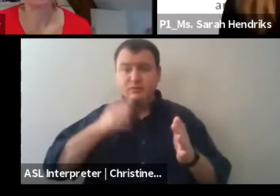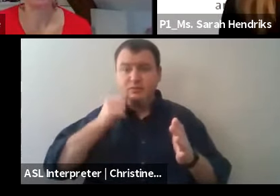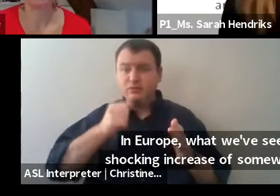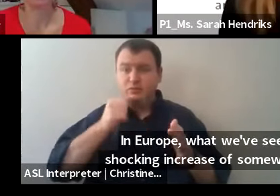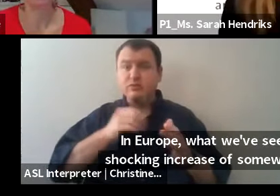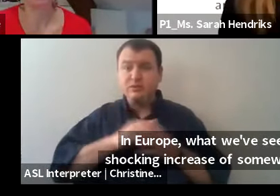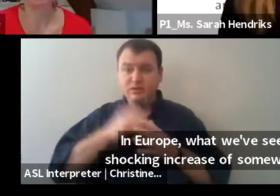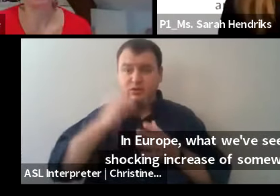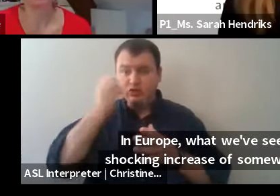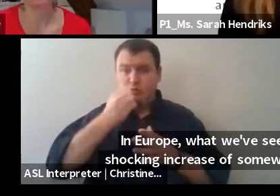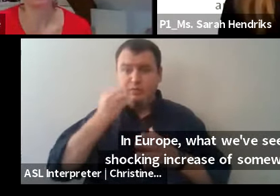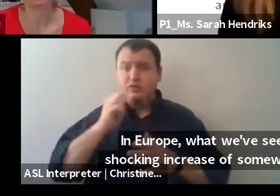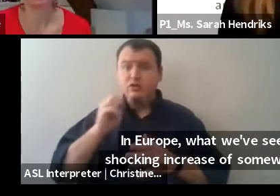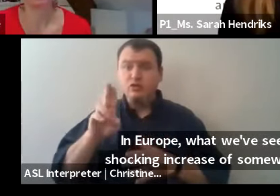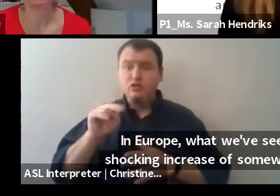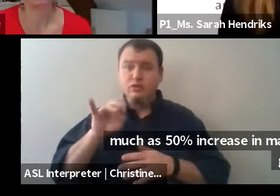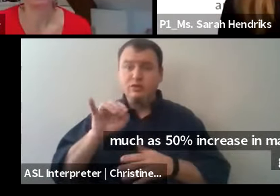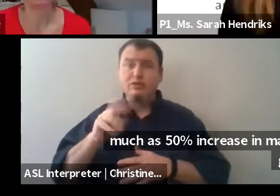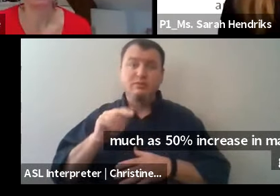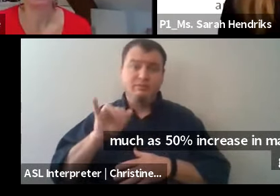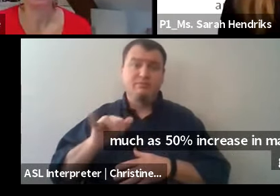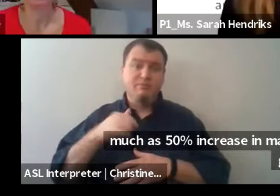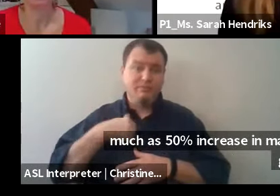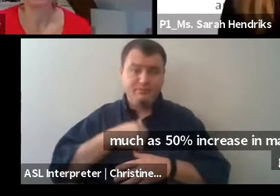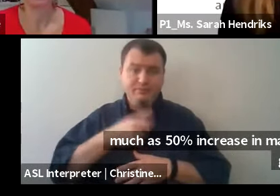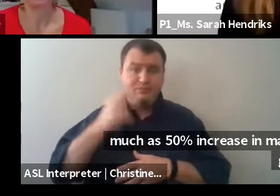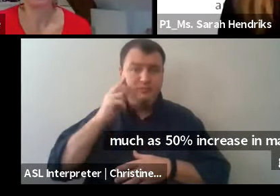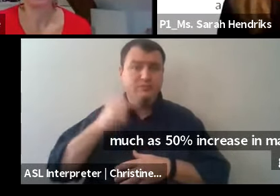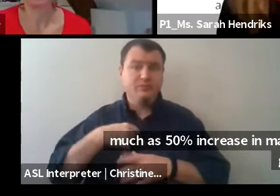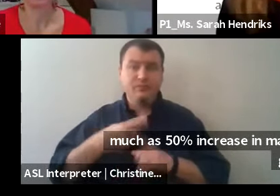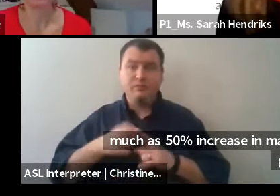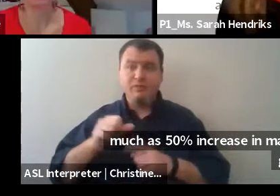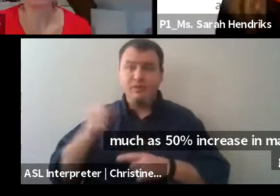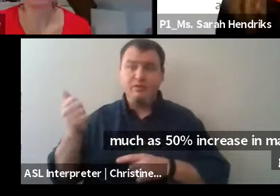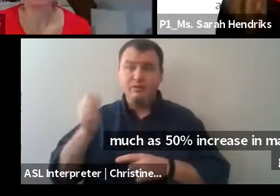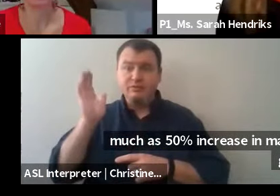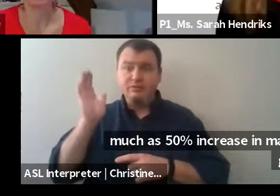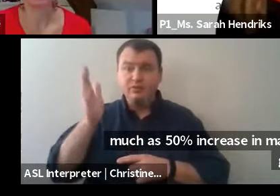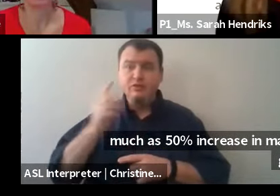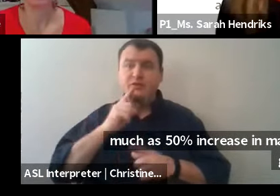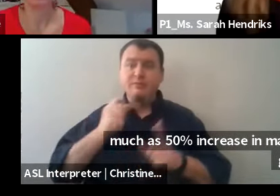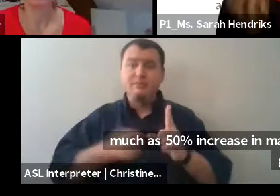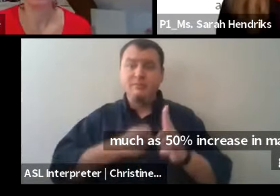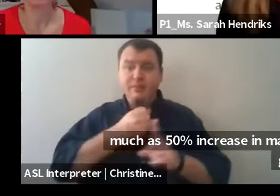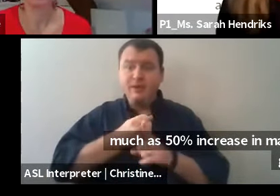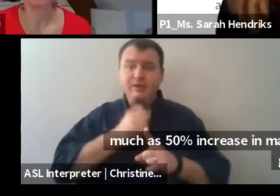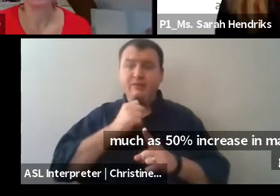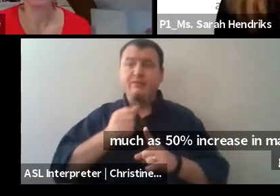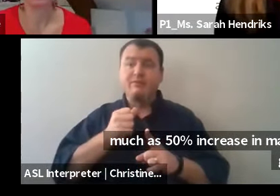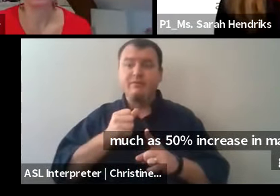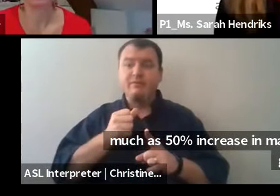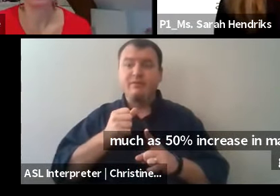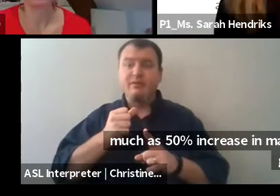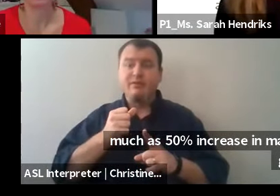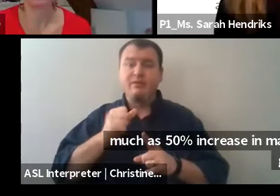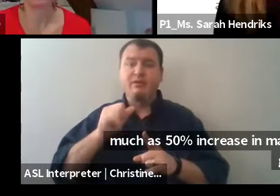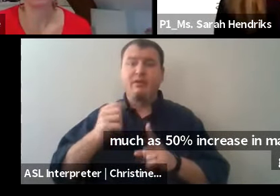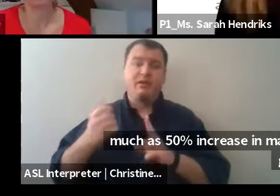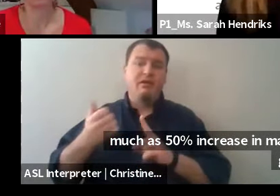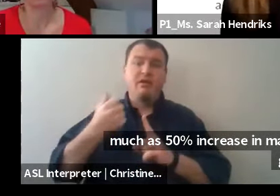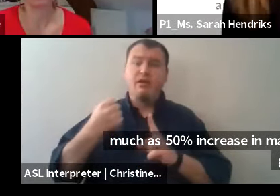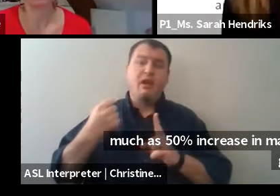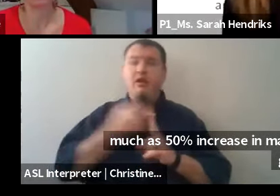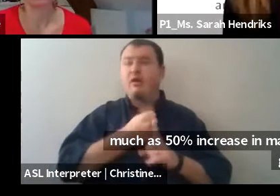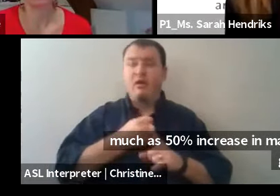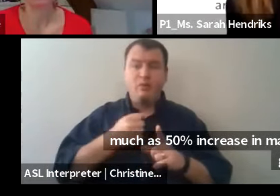Union. We've heard from other speakers the impact of lockdown situations, being locked down with controlling and